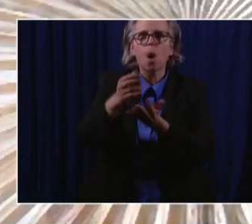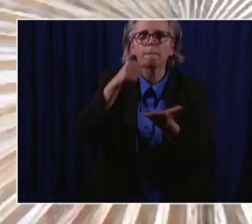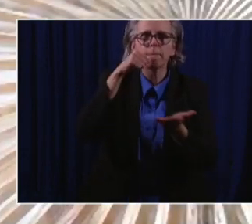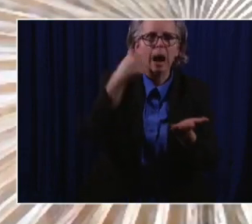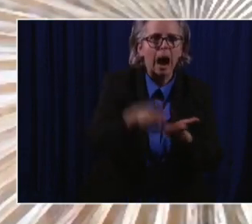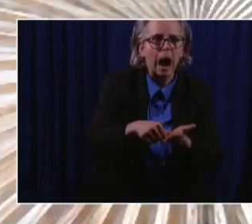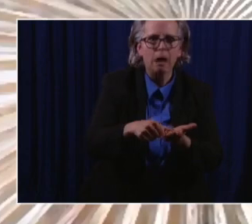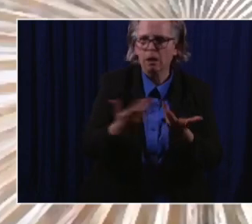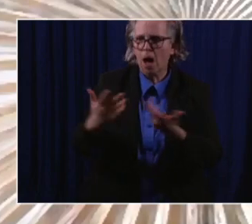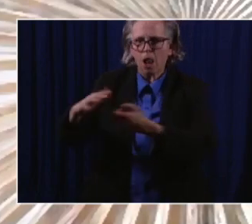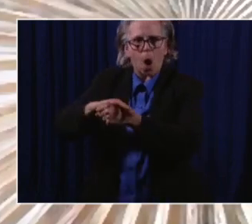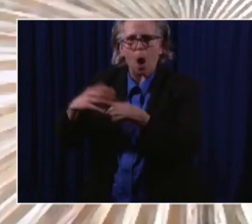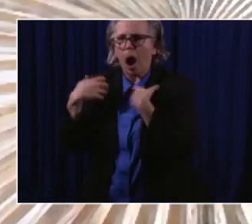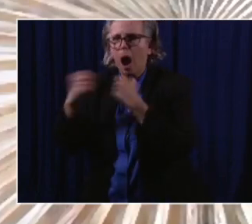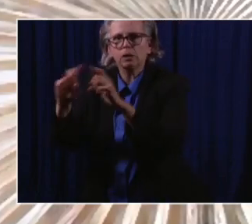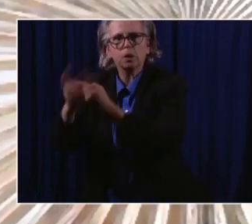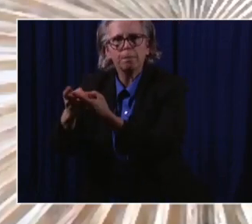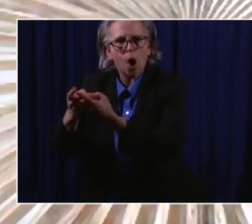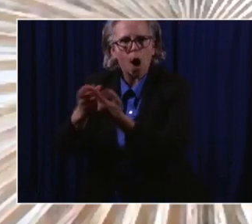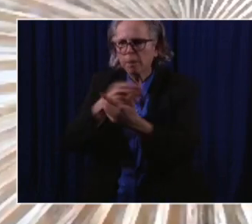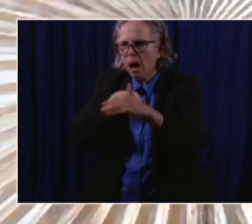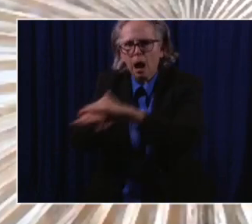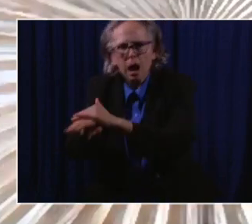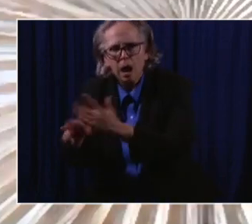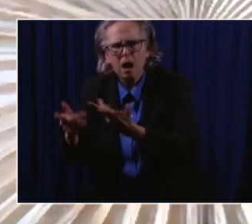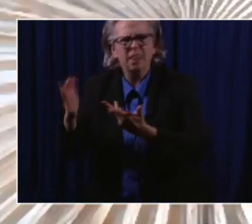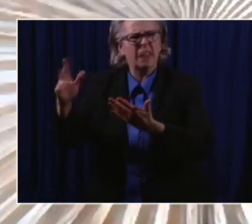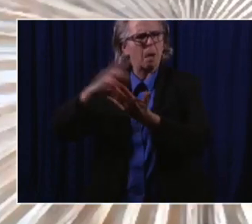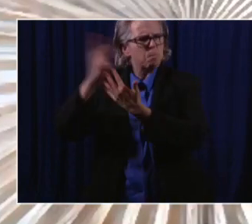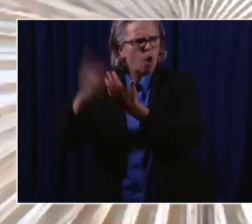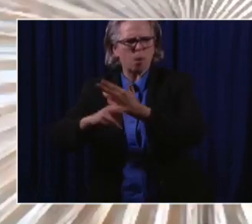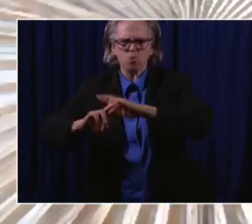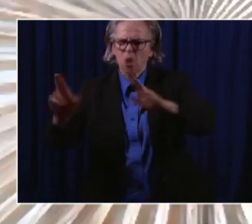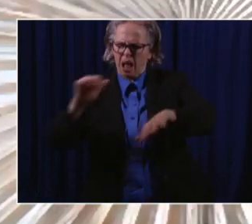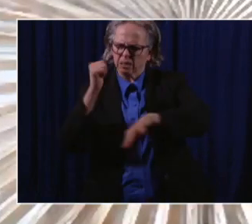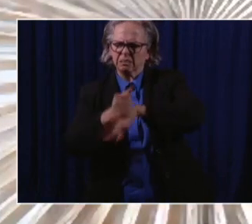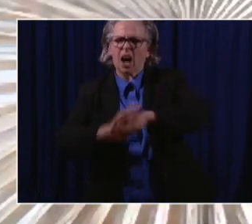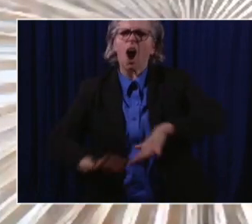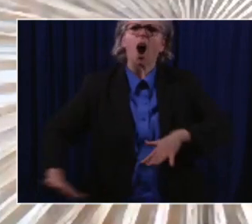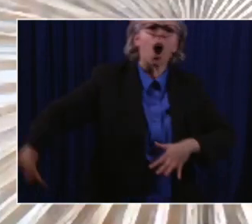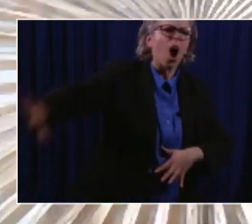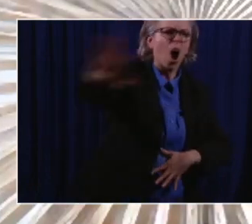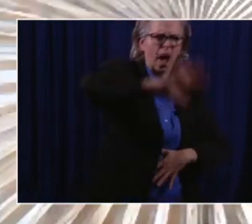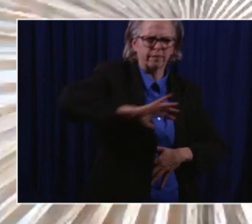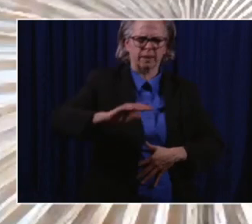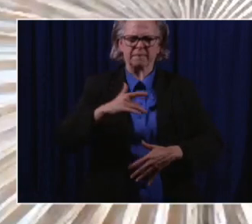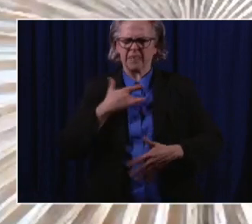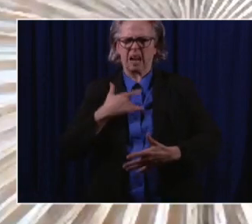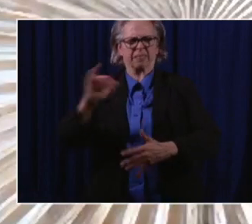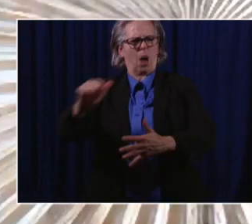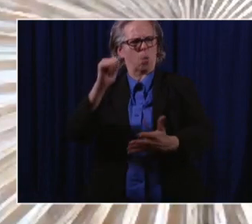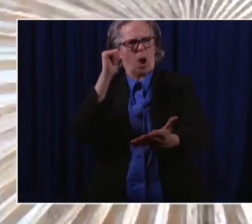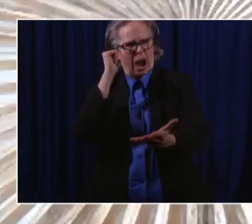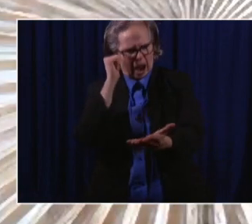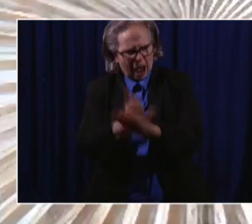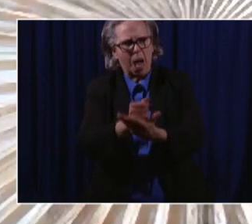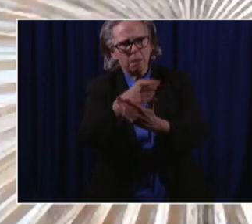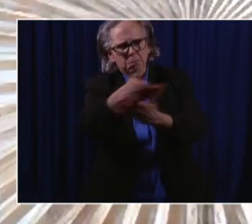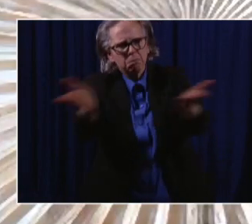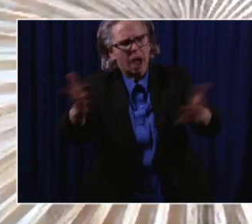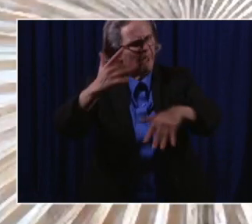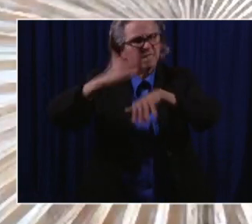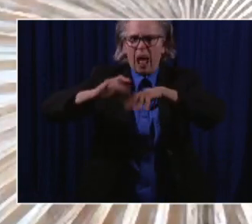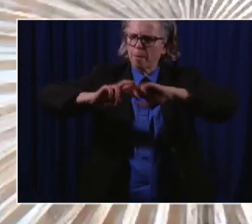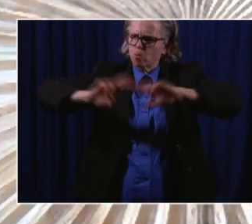program, along with many other programs across the state. And we felt that that would be important as we move forward and continue to address